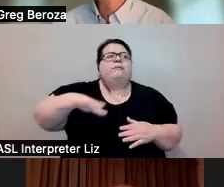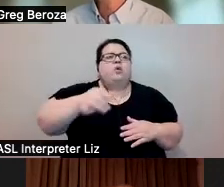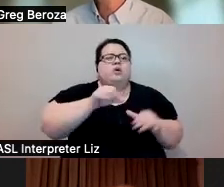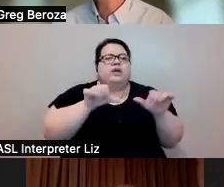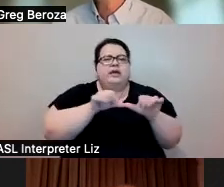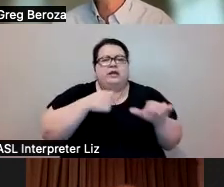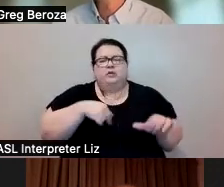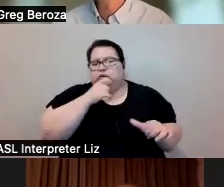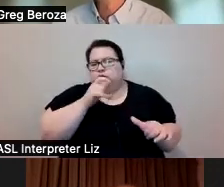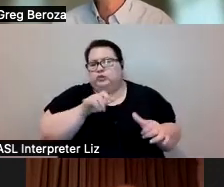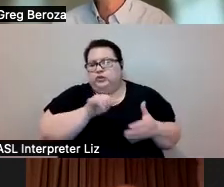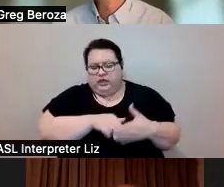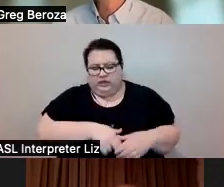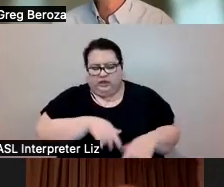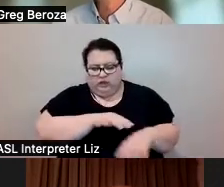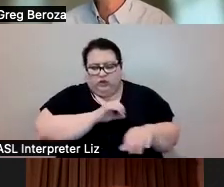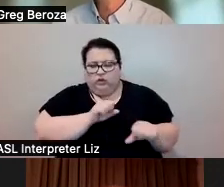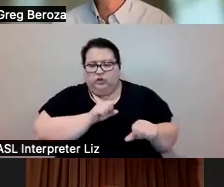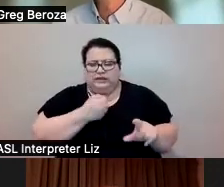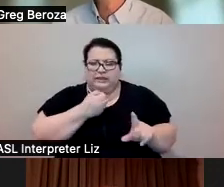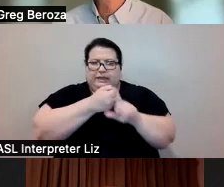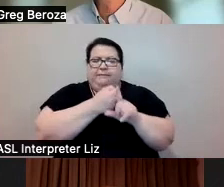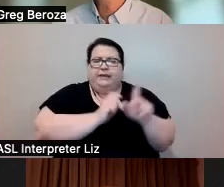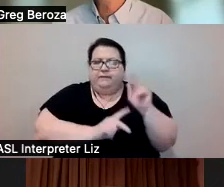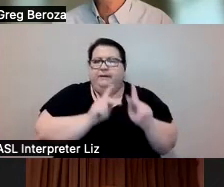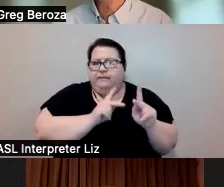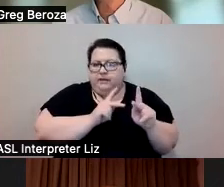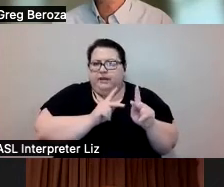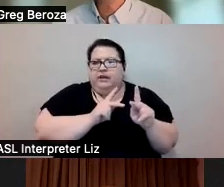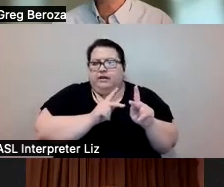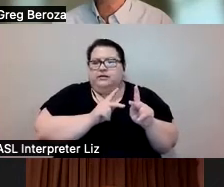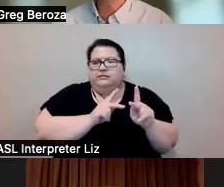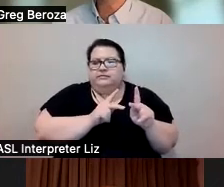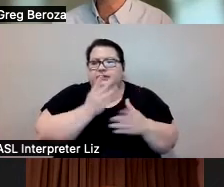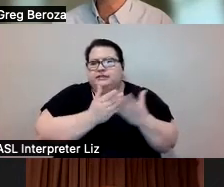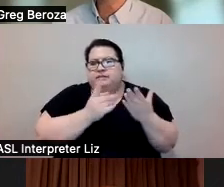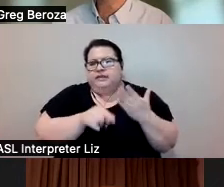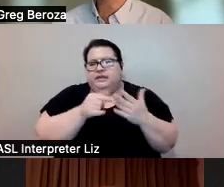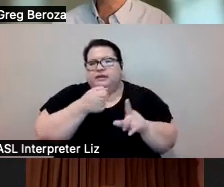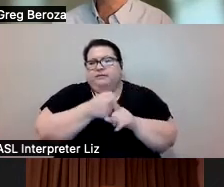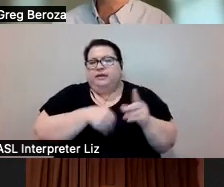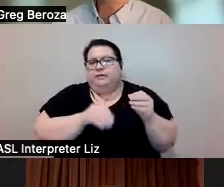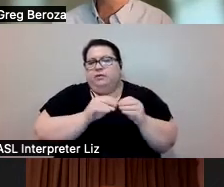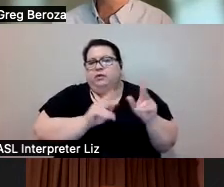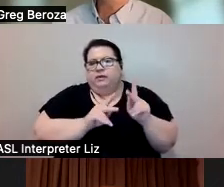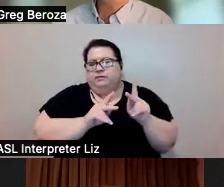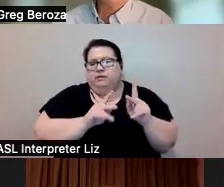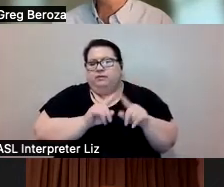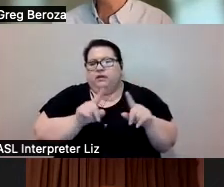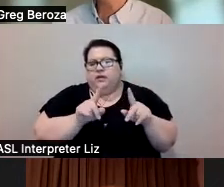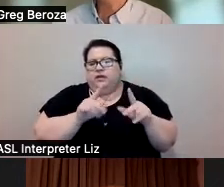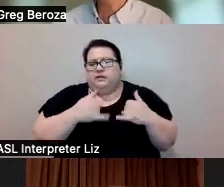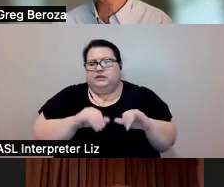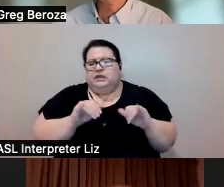we shouldn't do that. Earthquakes impact people, and some of them impact more people, but there were